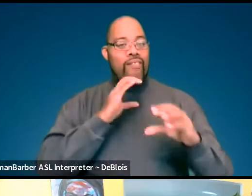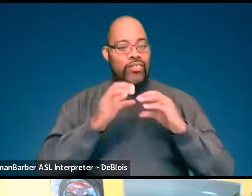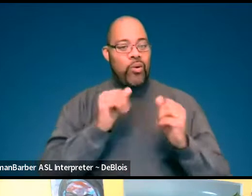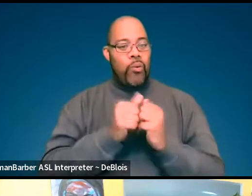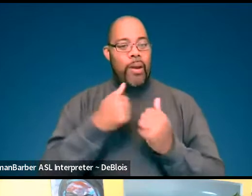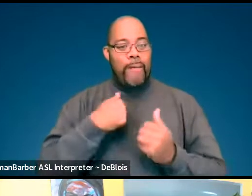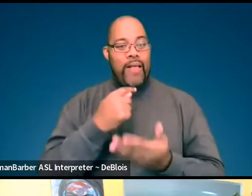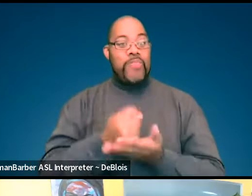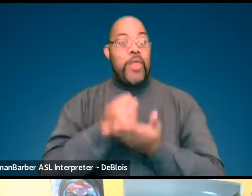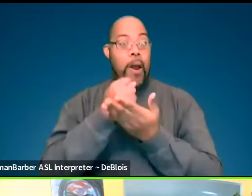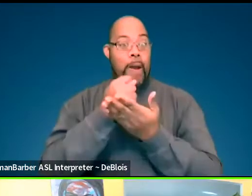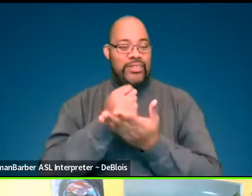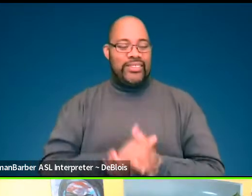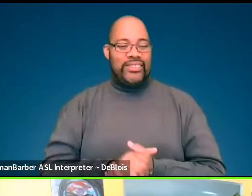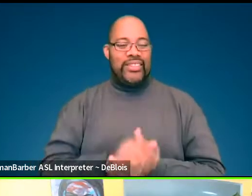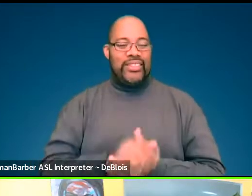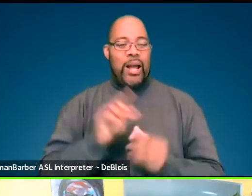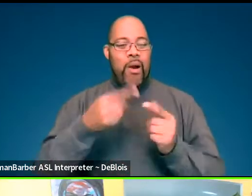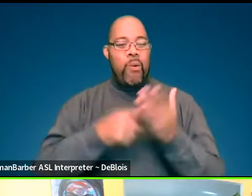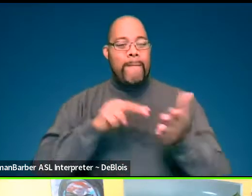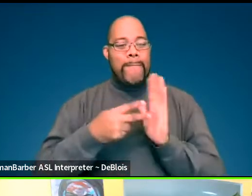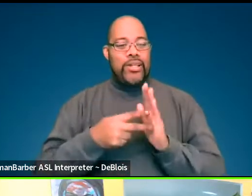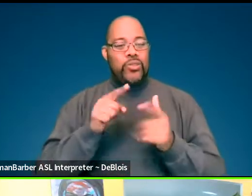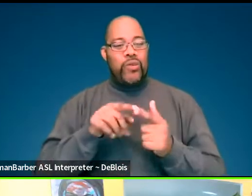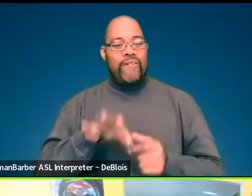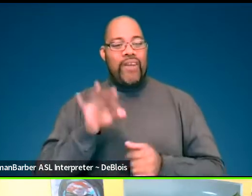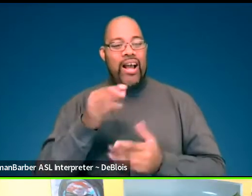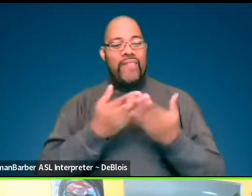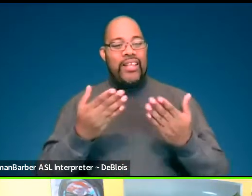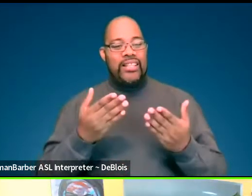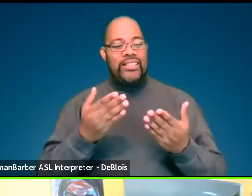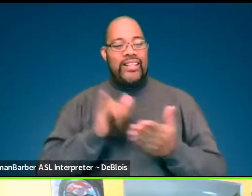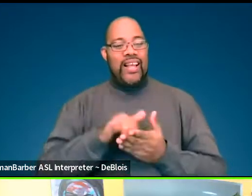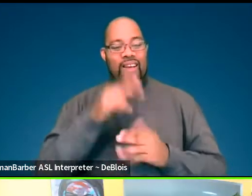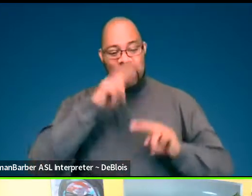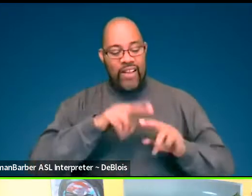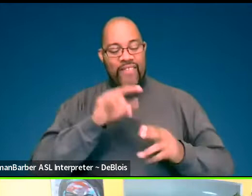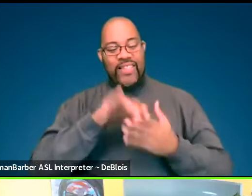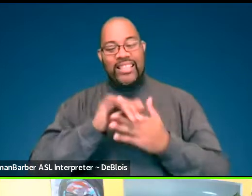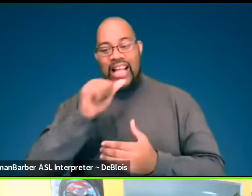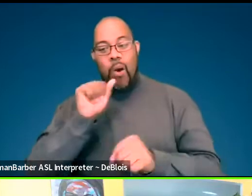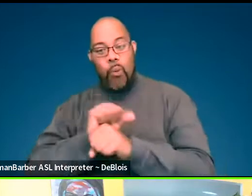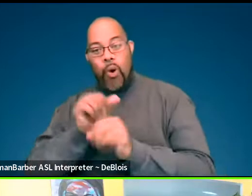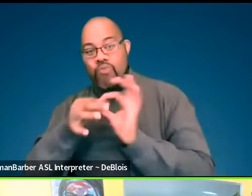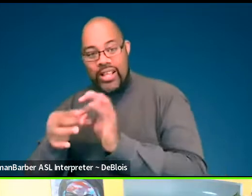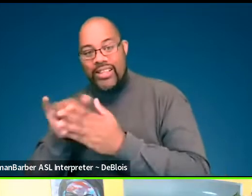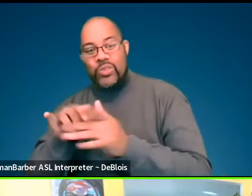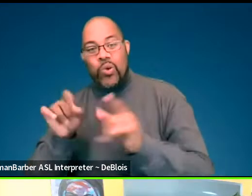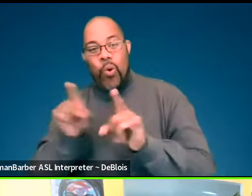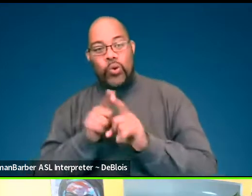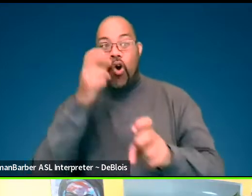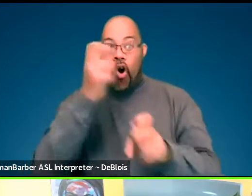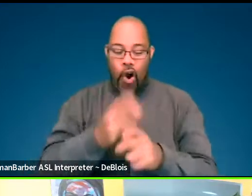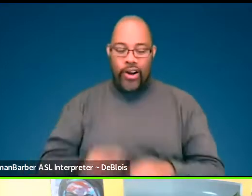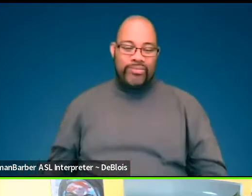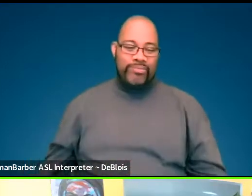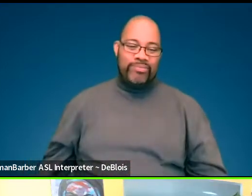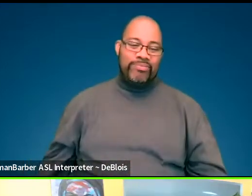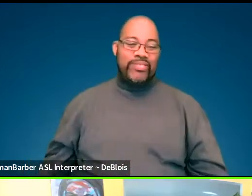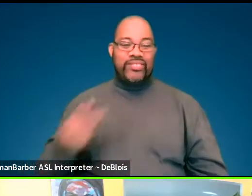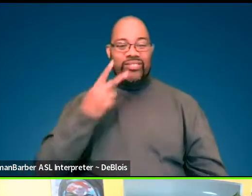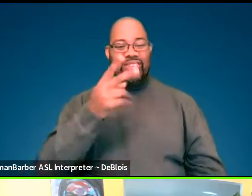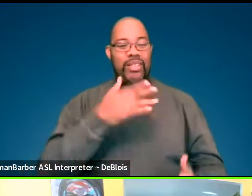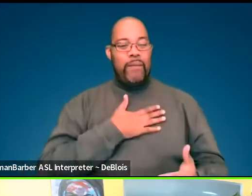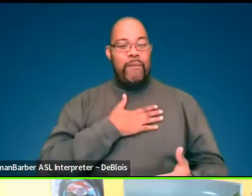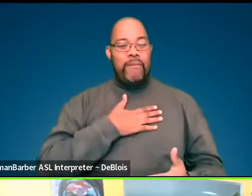my therapist about what it would mean to find things that are fun, that are not work related, which is also very hard. So if you look at even